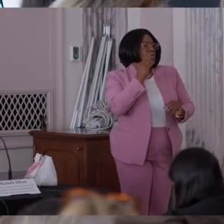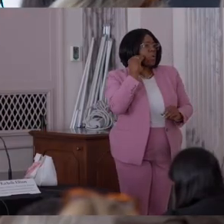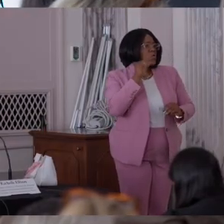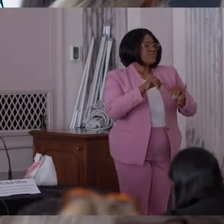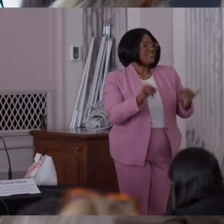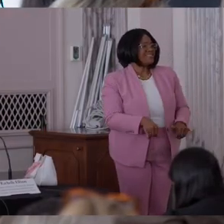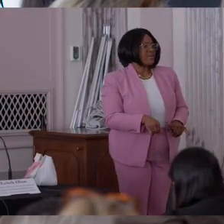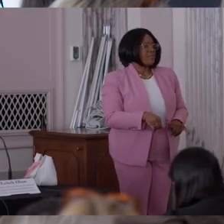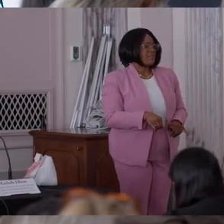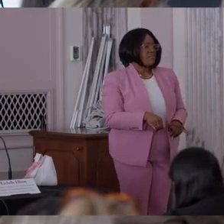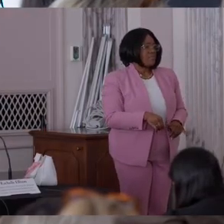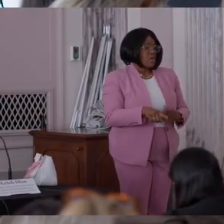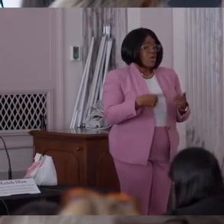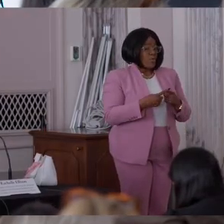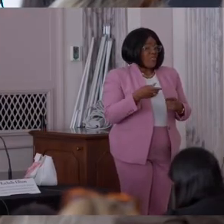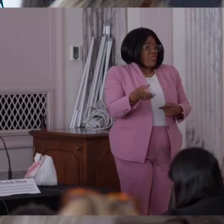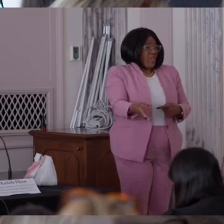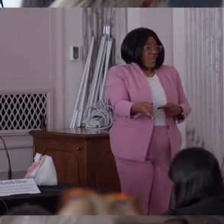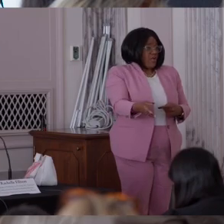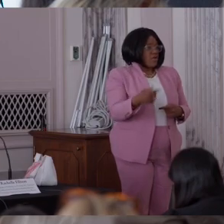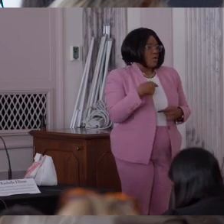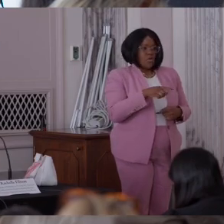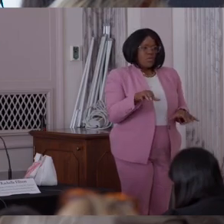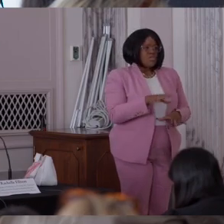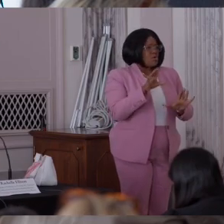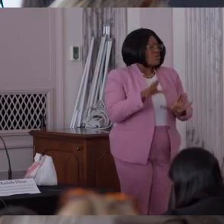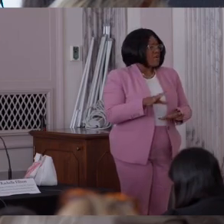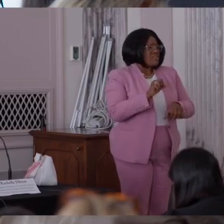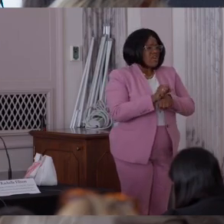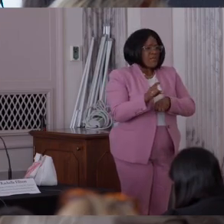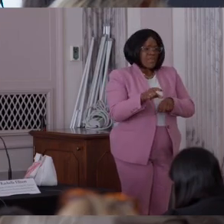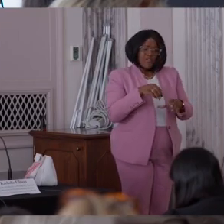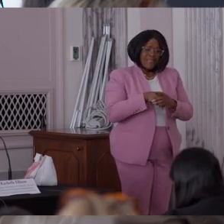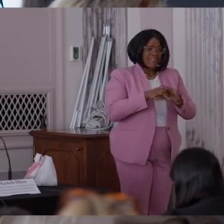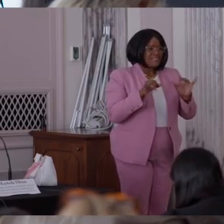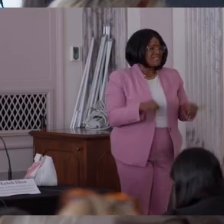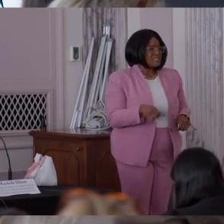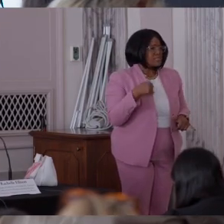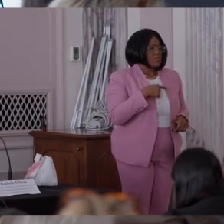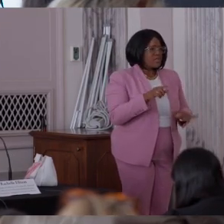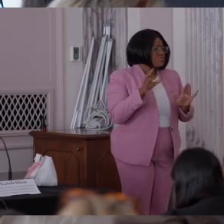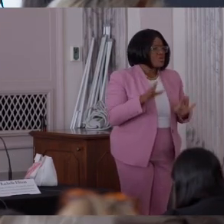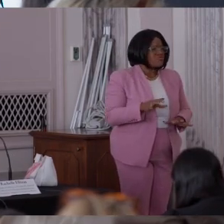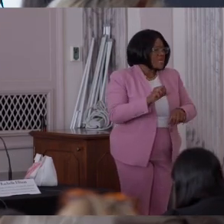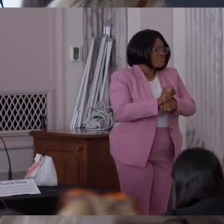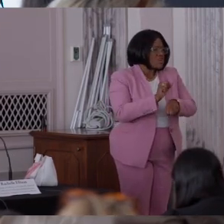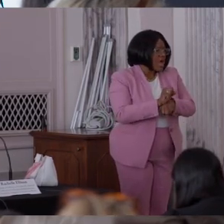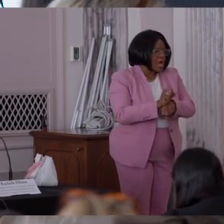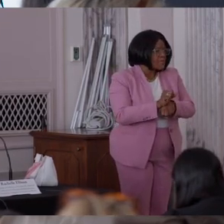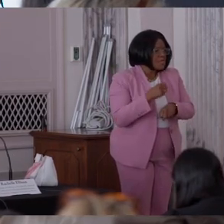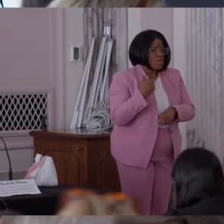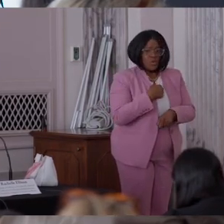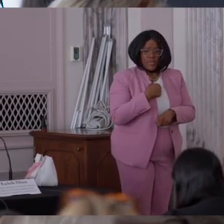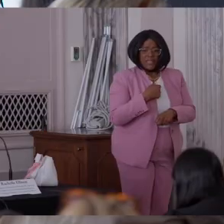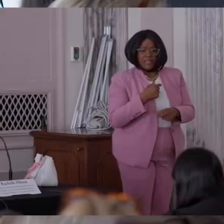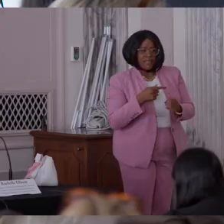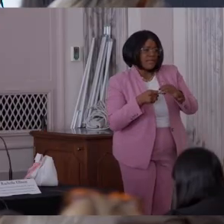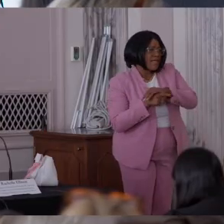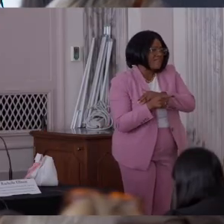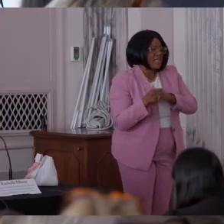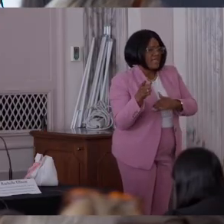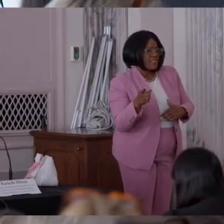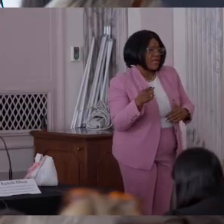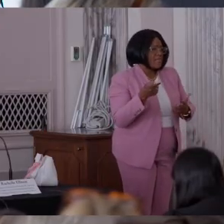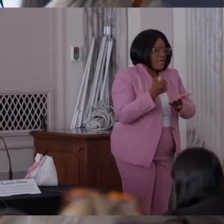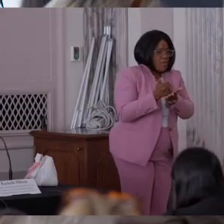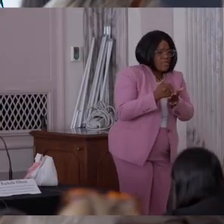we need to make sure once they enter, because we do a great job. Once they get in the system, we do a really good job of navigating them through